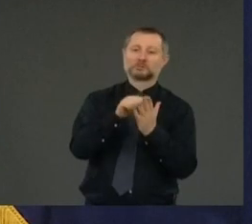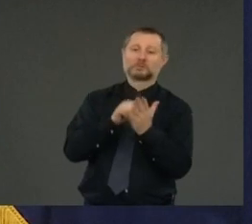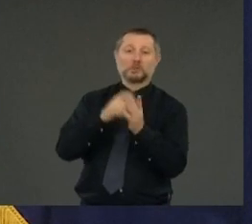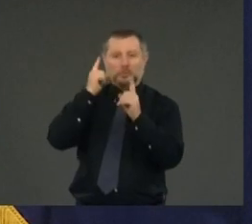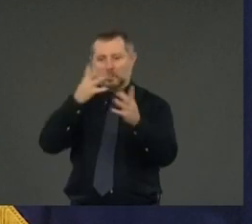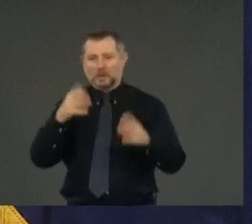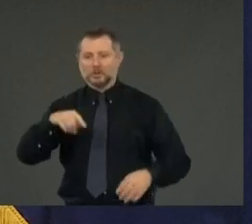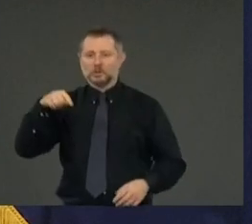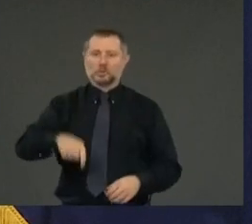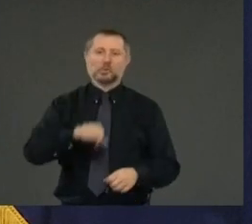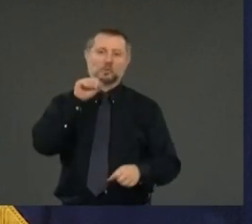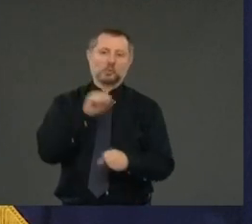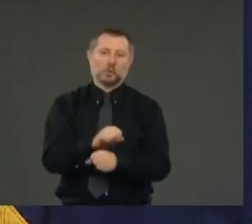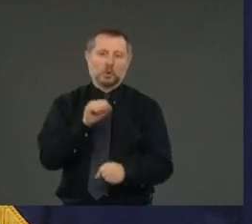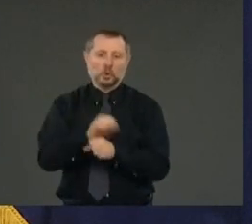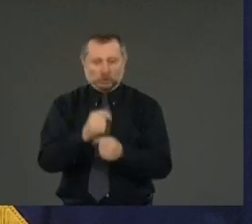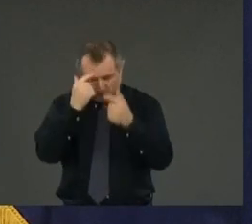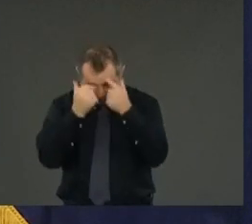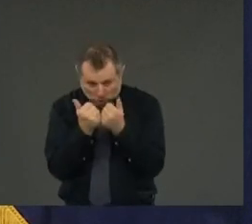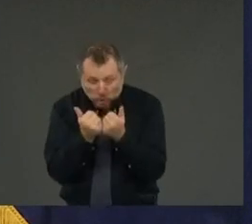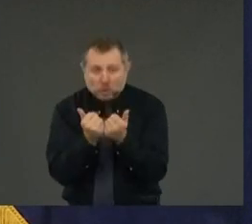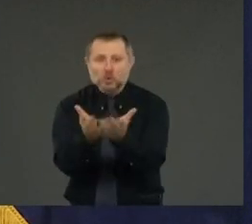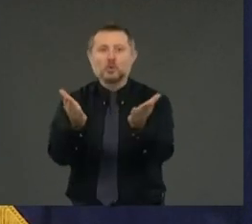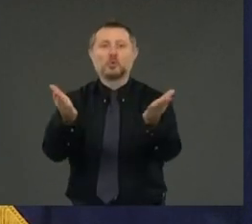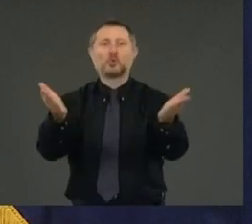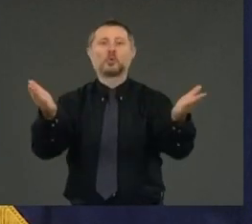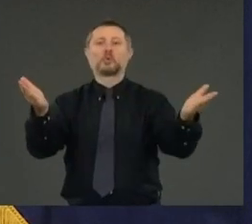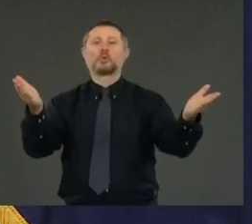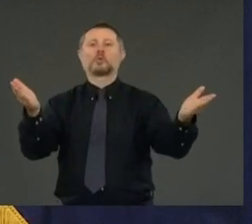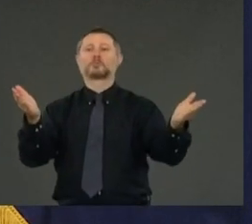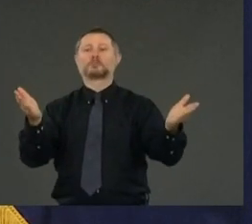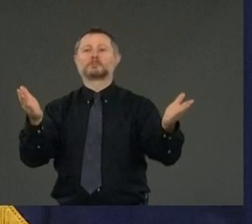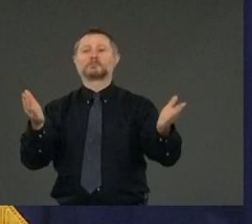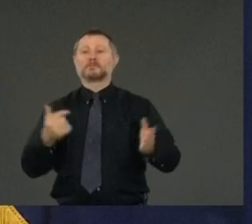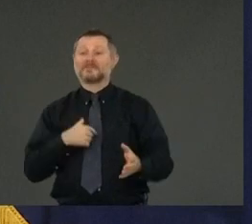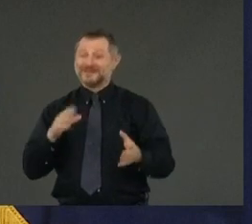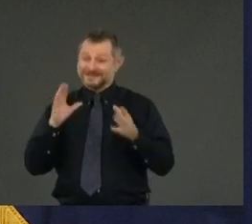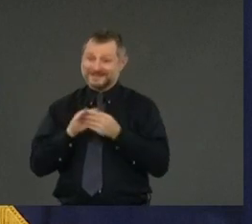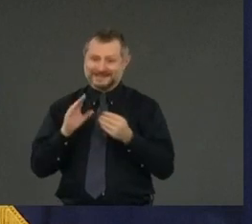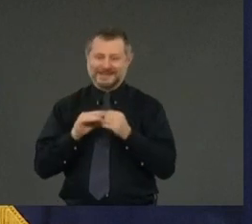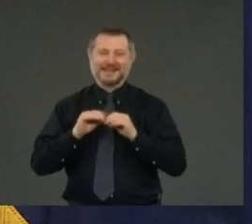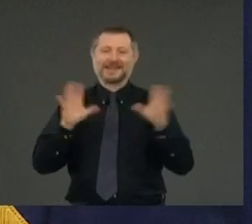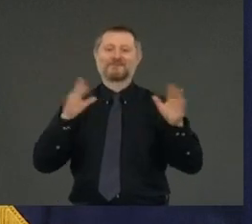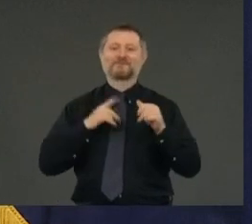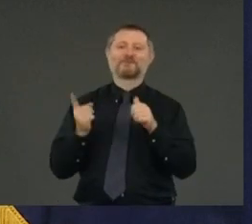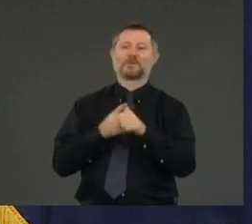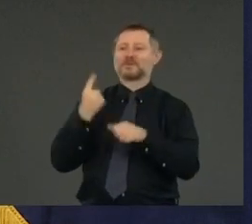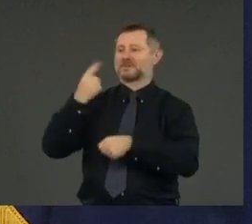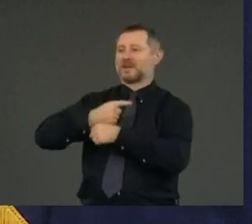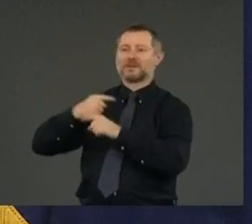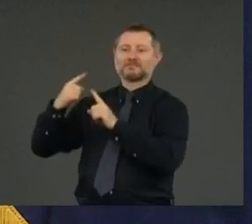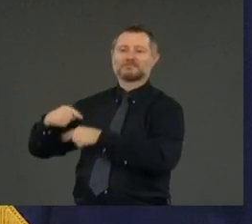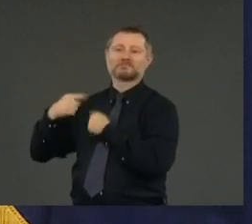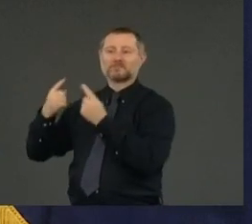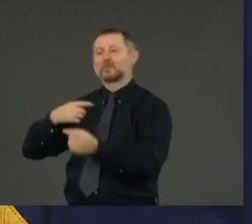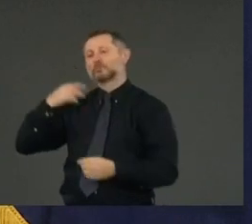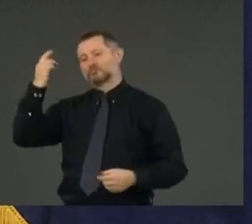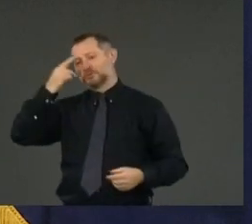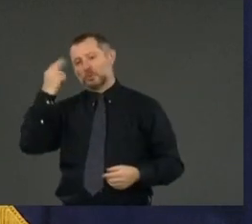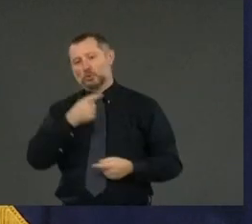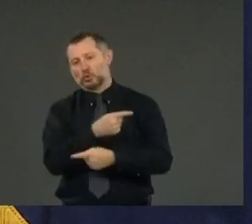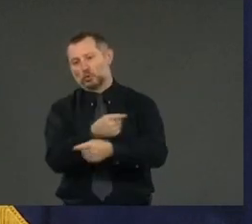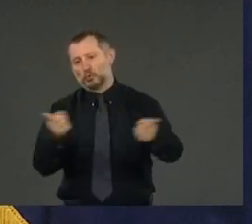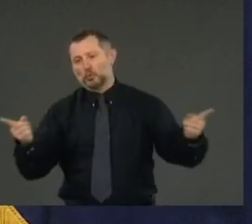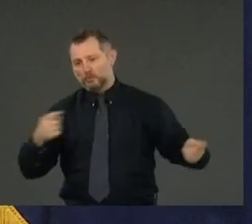you. And let's set that right from the beginning, because I want you to believe me, and I